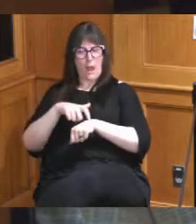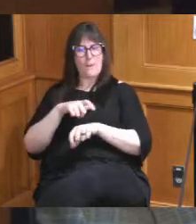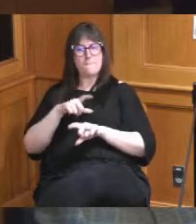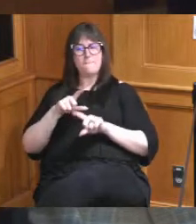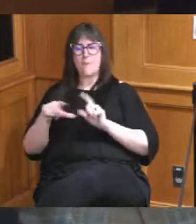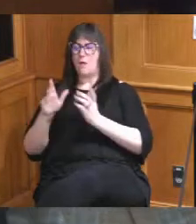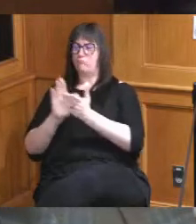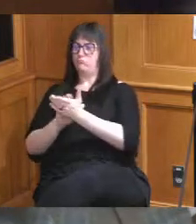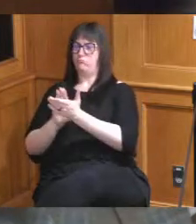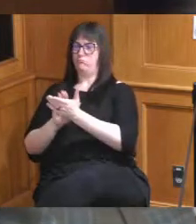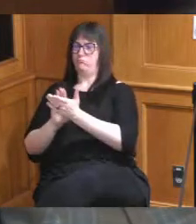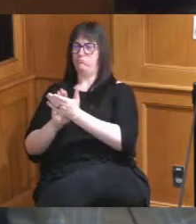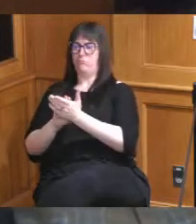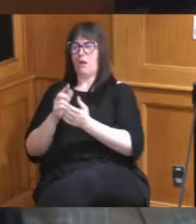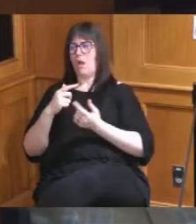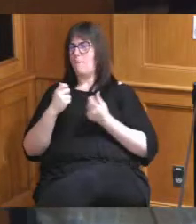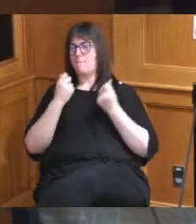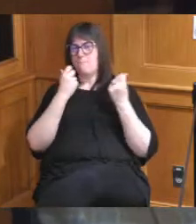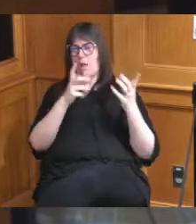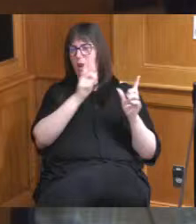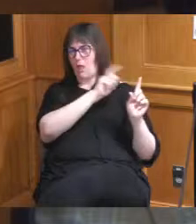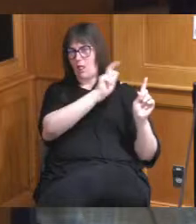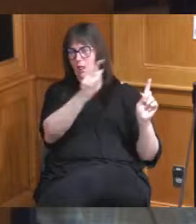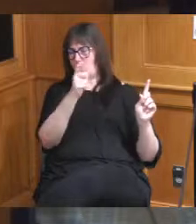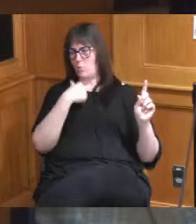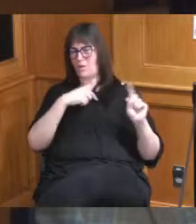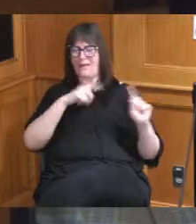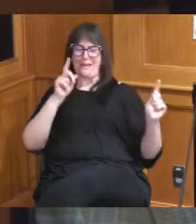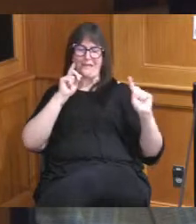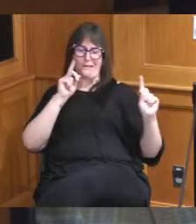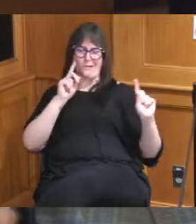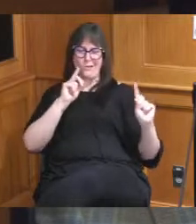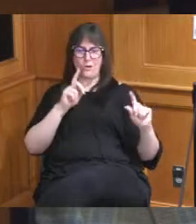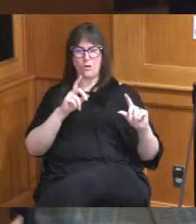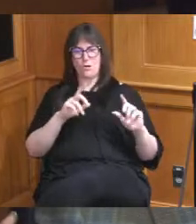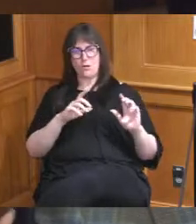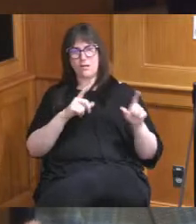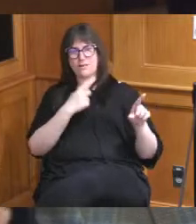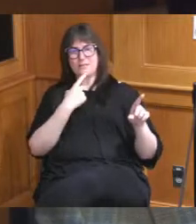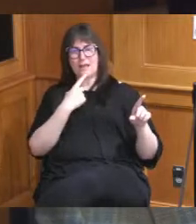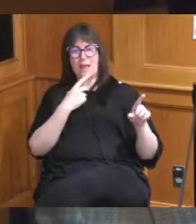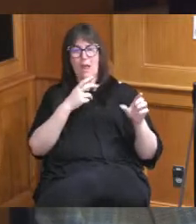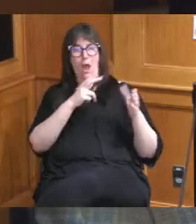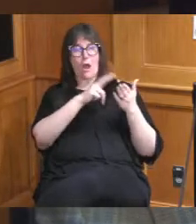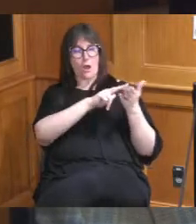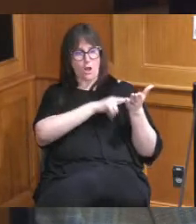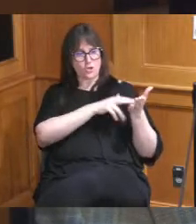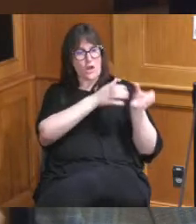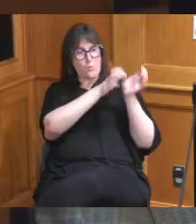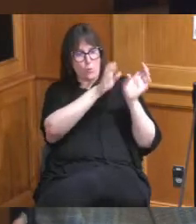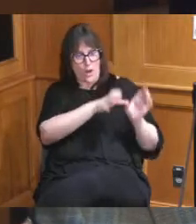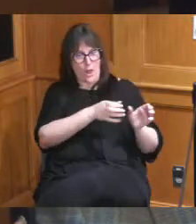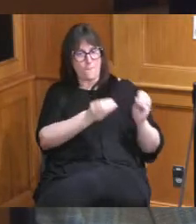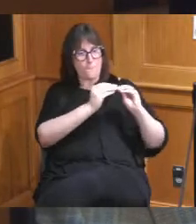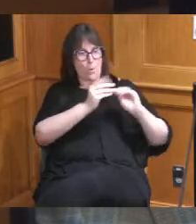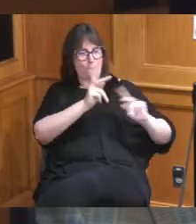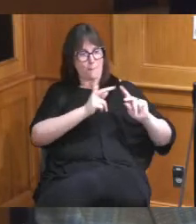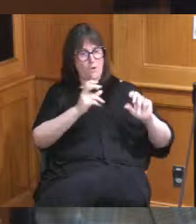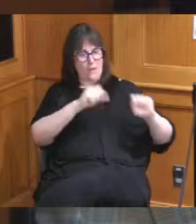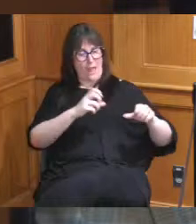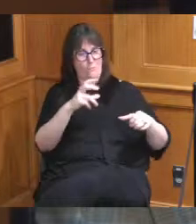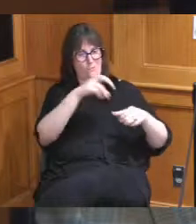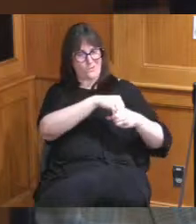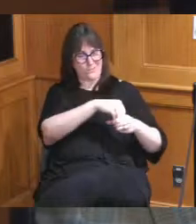many other contracts that we hear about. You come in, you say, let's break up a bigger contract, make it smaller so more people can